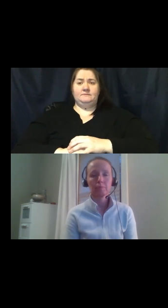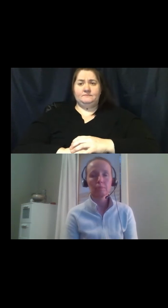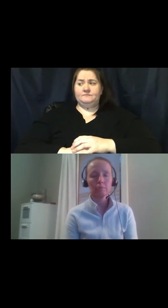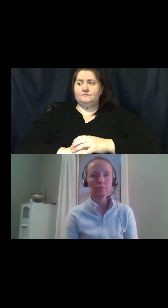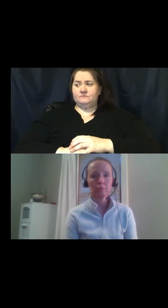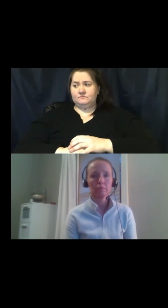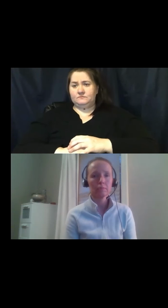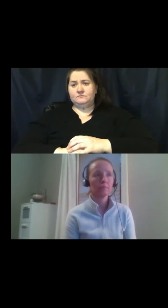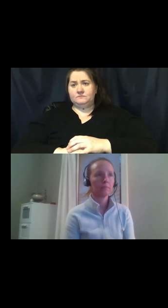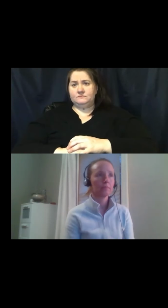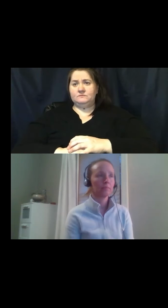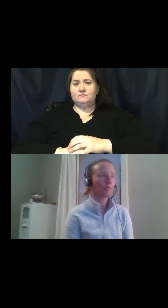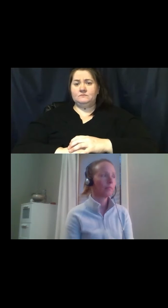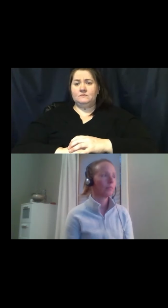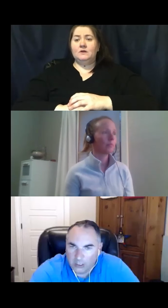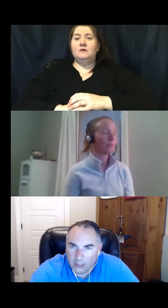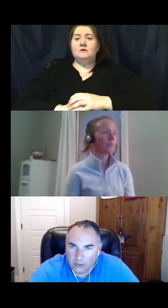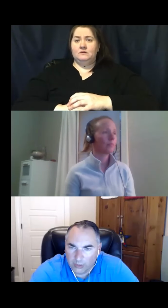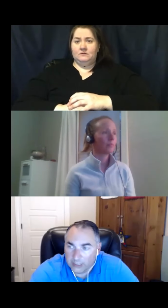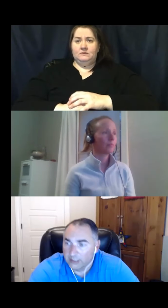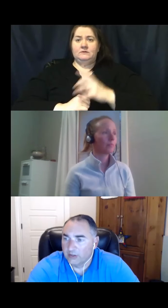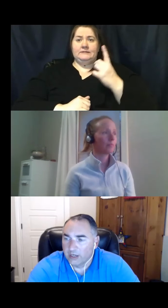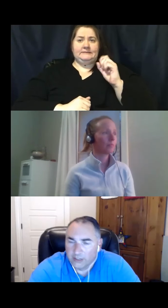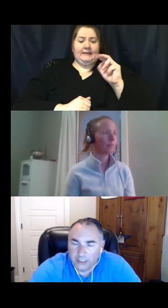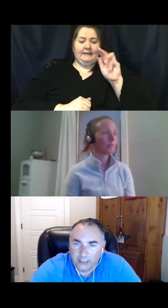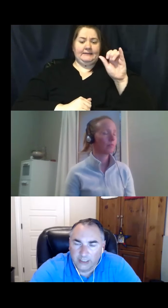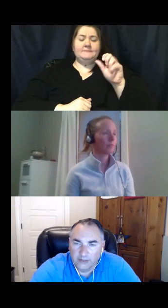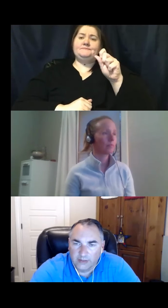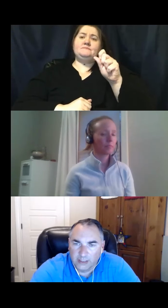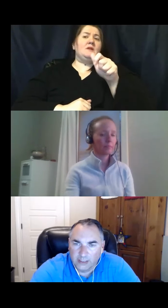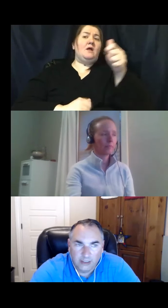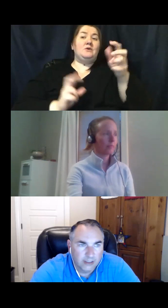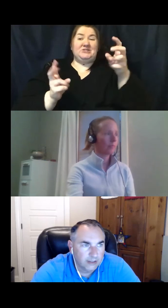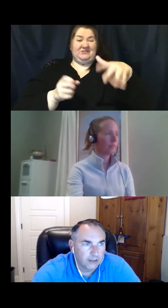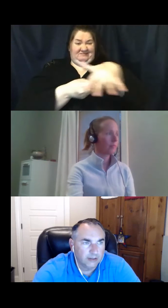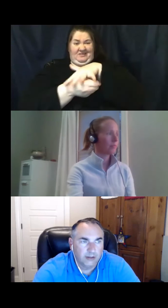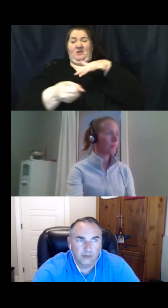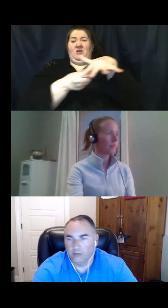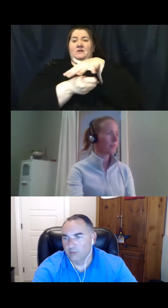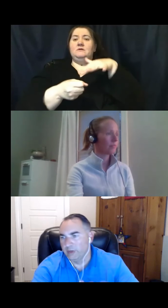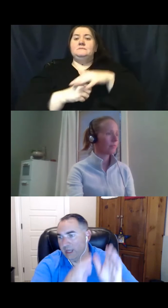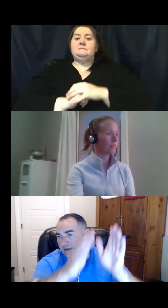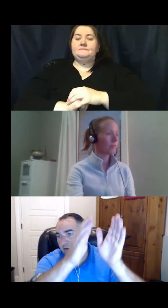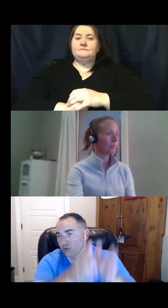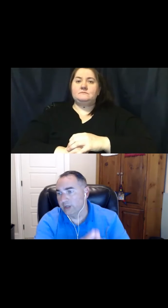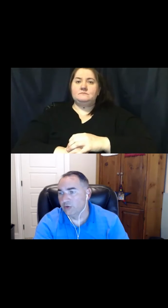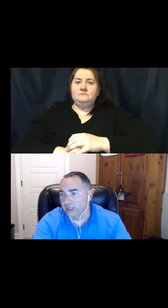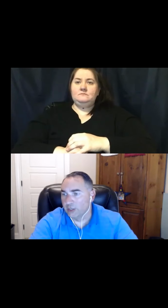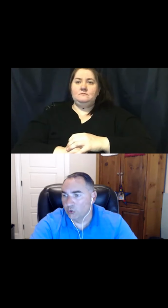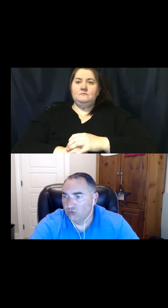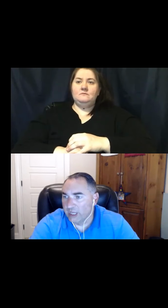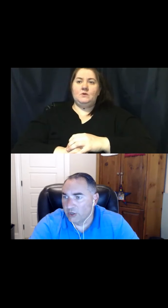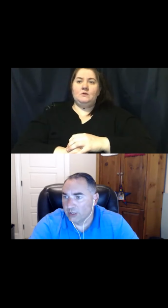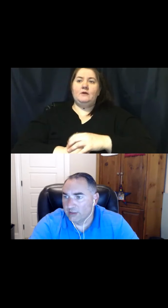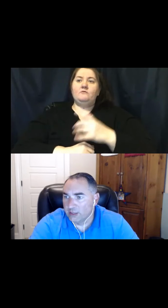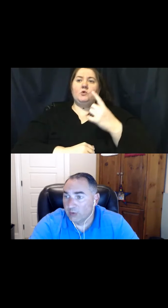Absolutely, Lisa. So the other issue in this area is we have the trail that